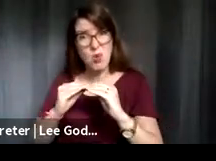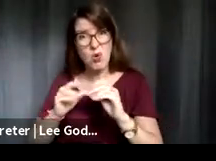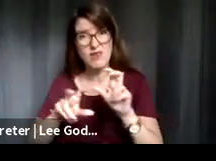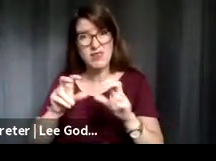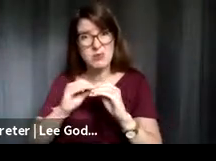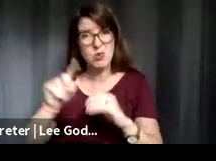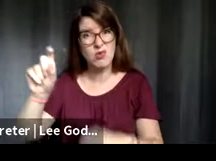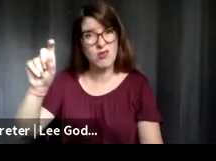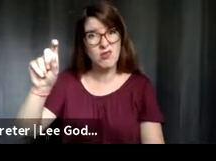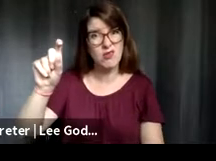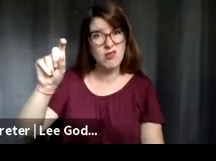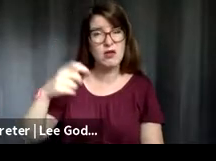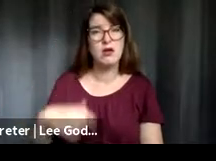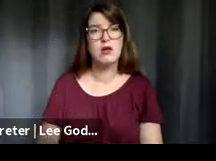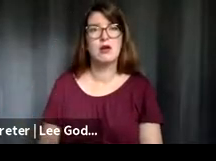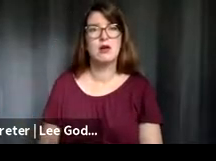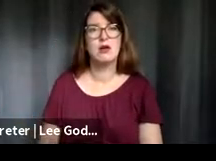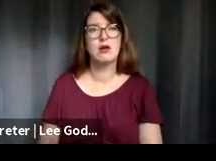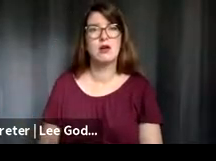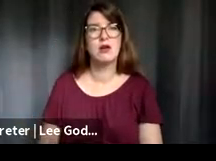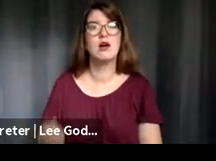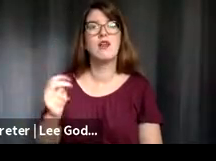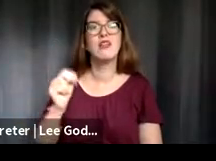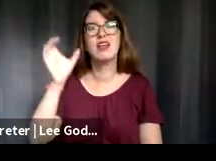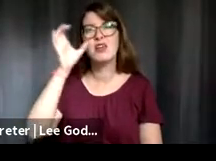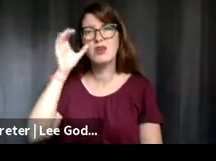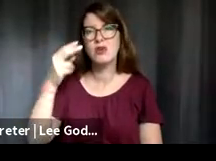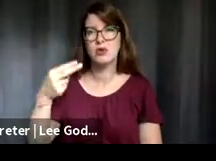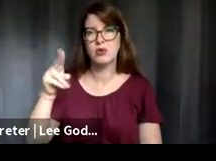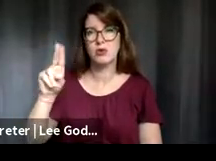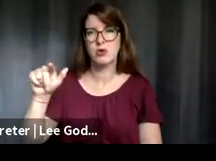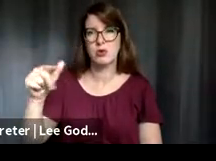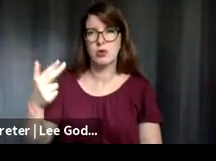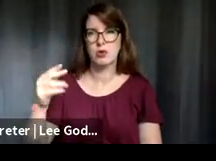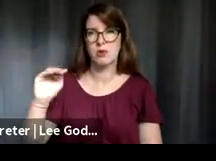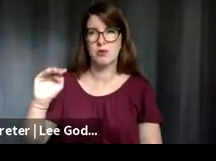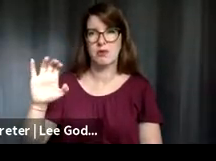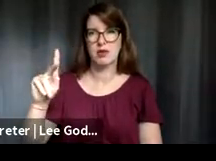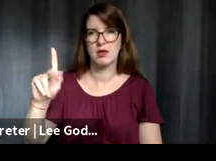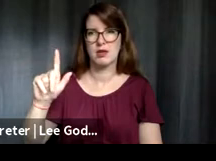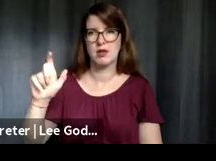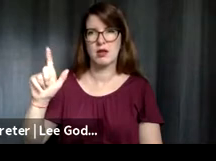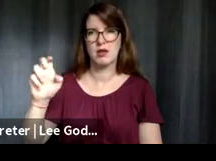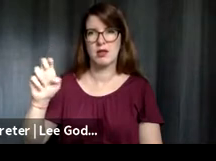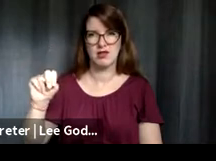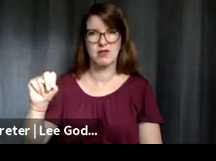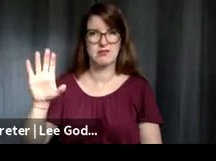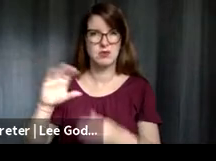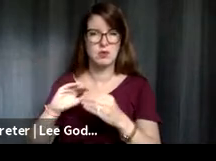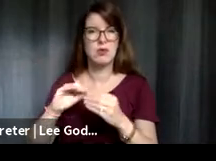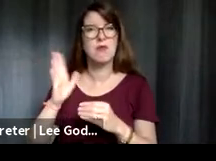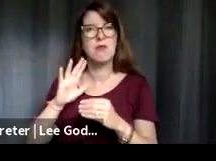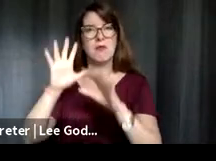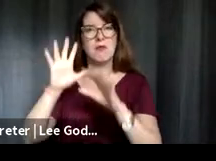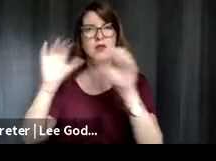that true? And then I heard Hugh McClellan's story about a year or so after that. Hugh McClellan was the president